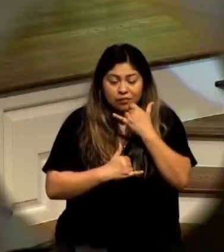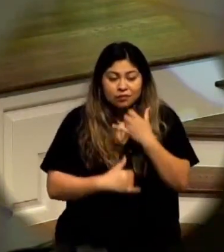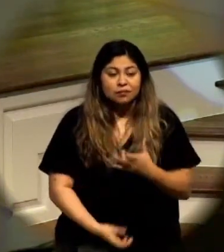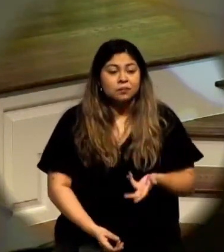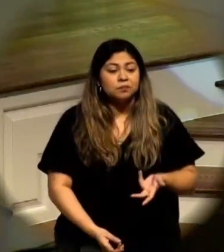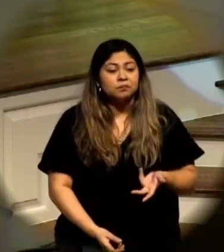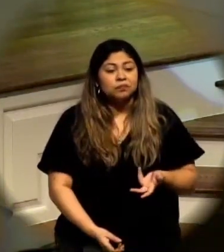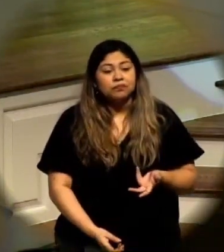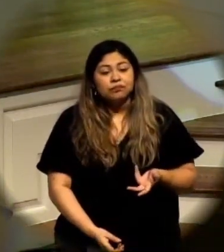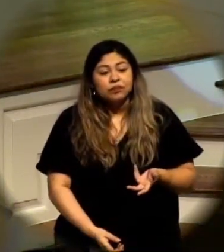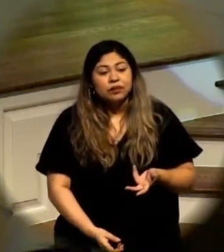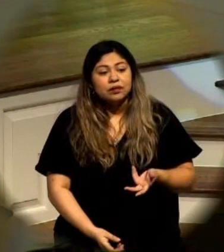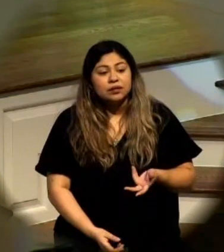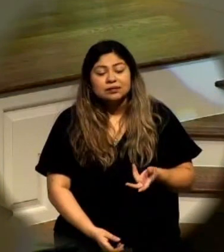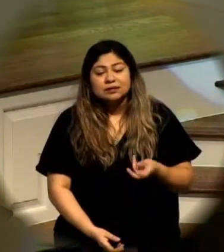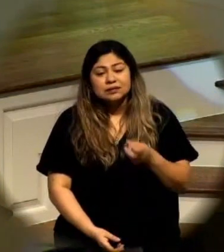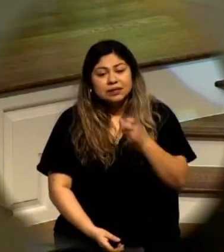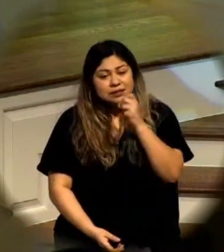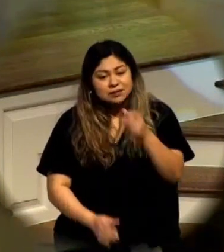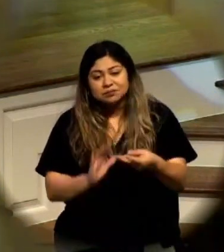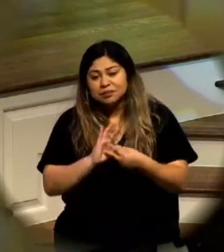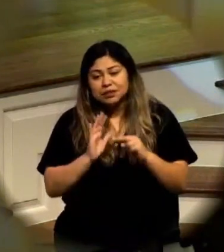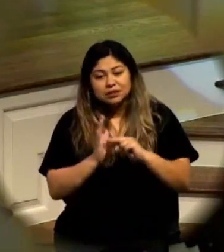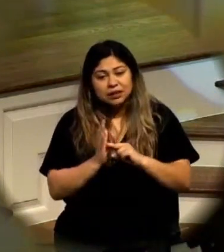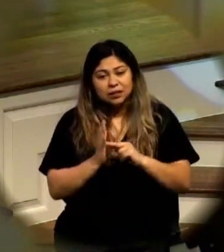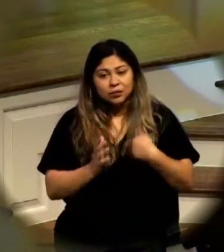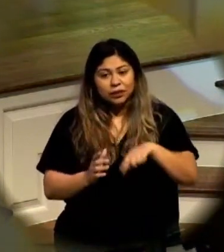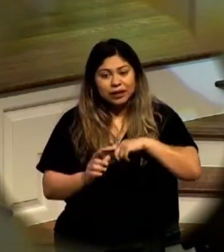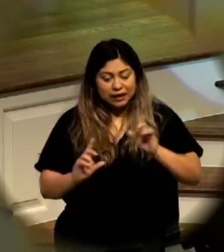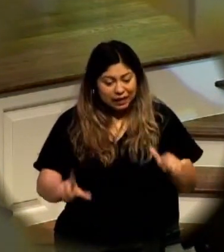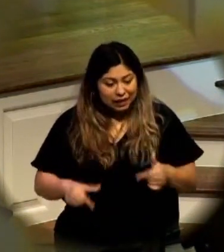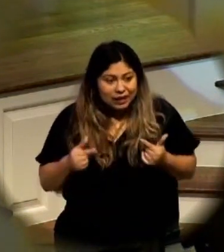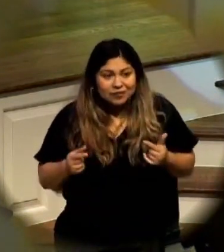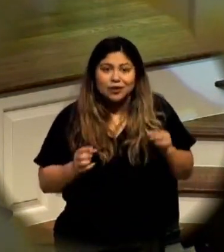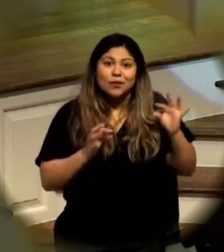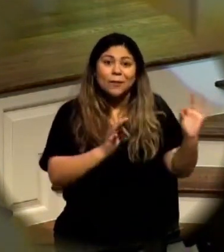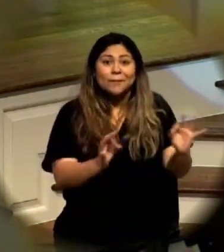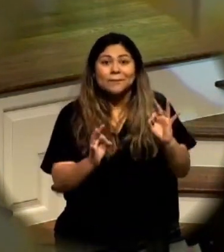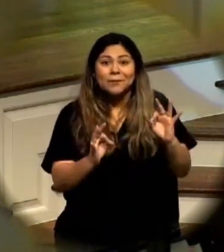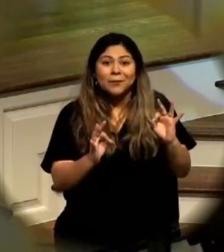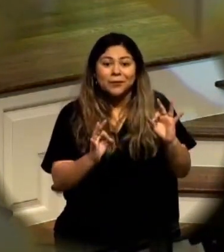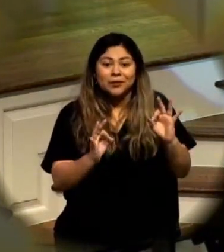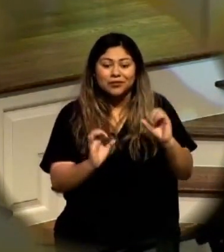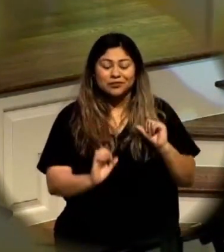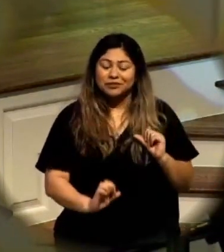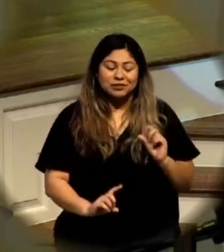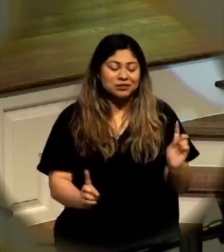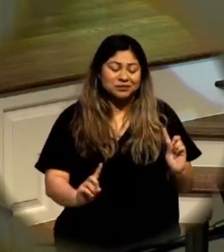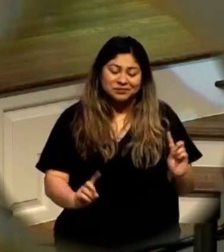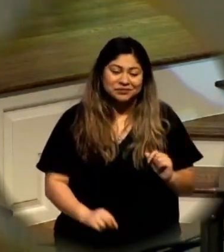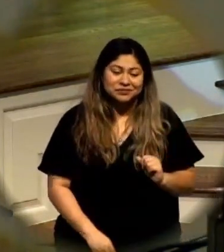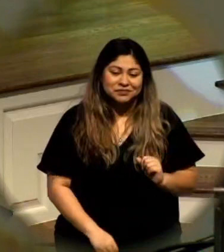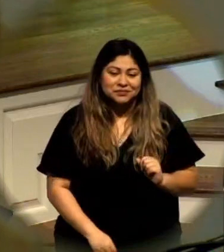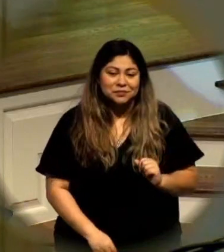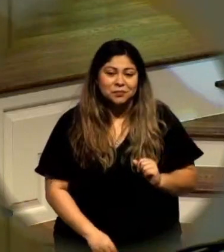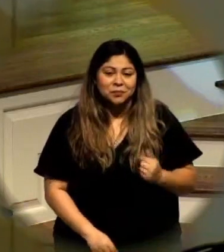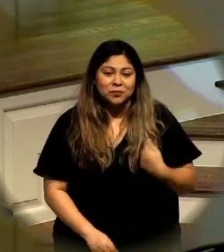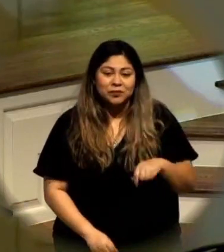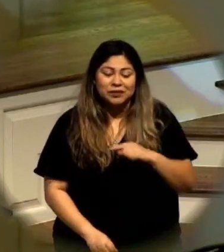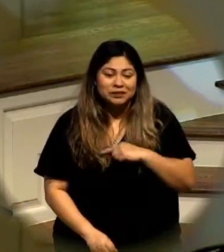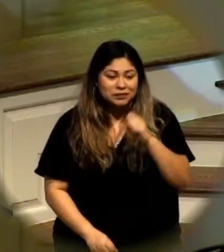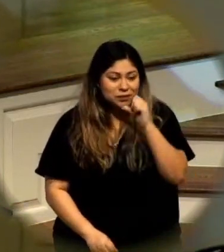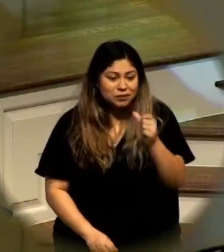righteous doesn't mean we live out our lives in this world with utter perfection. Because, friends, we don't live our